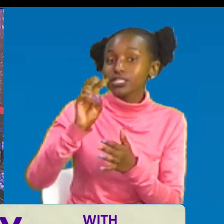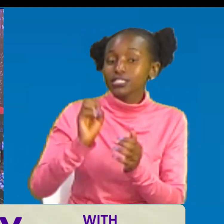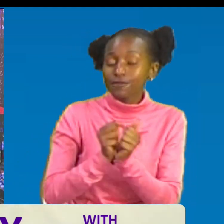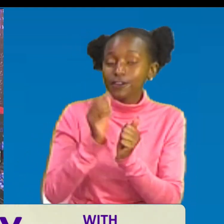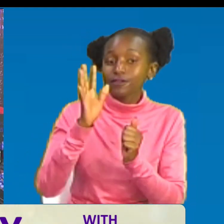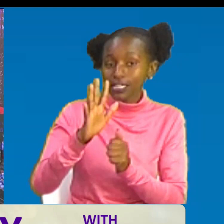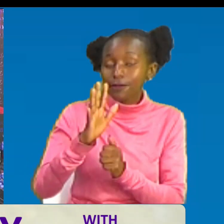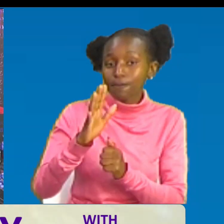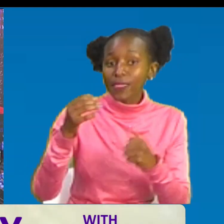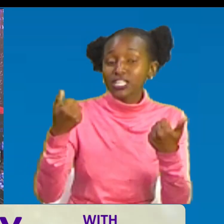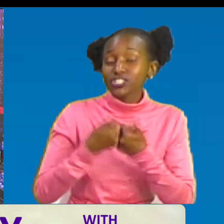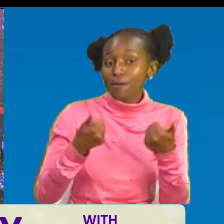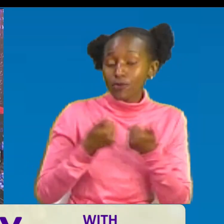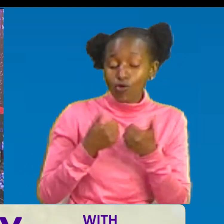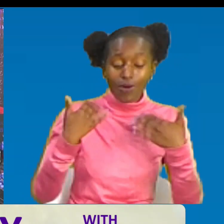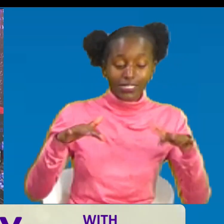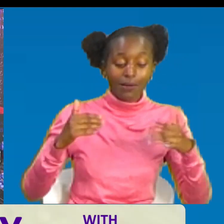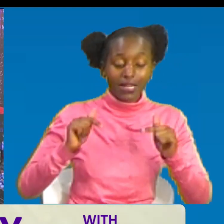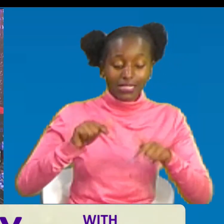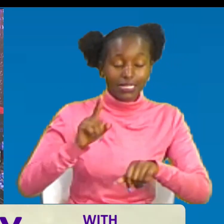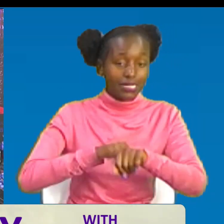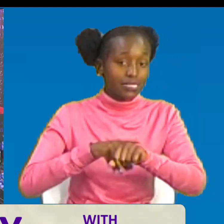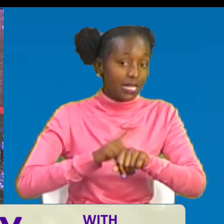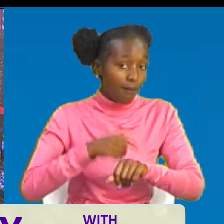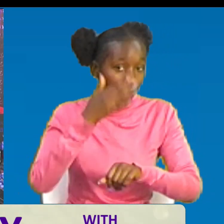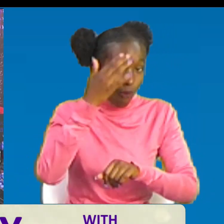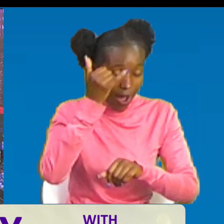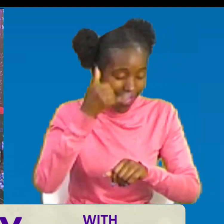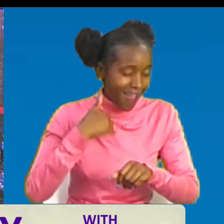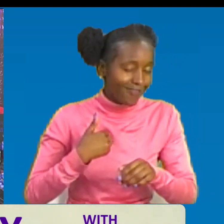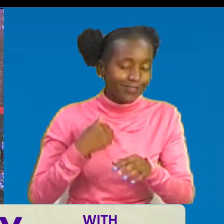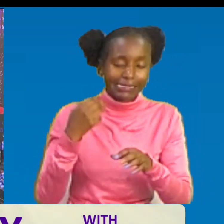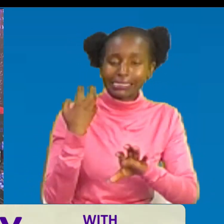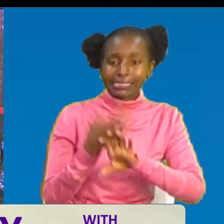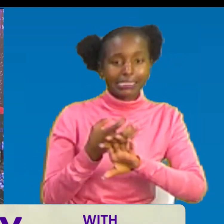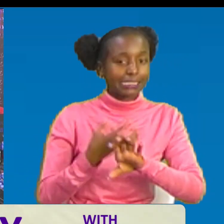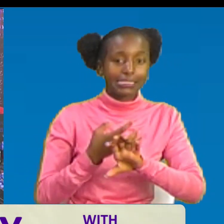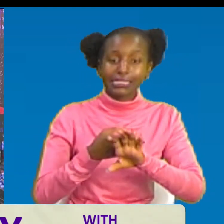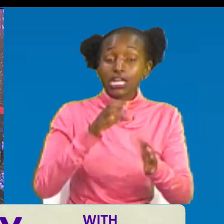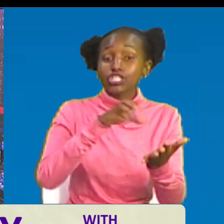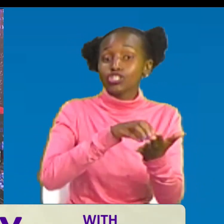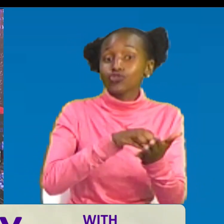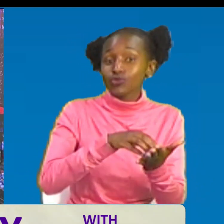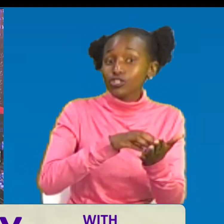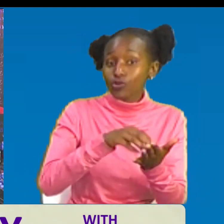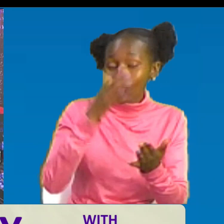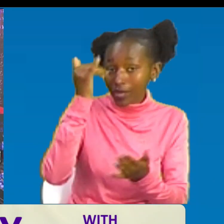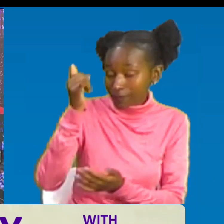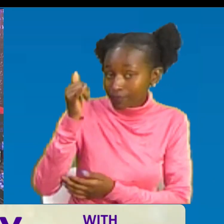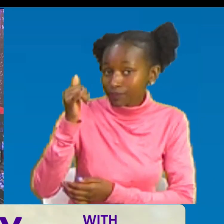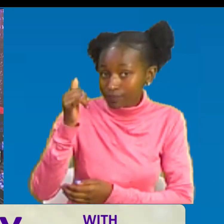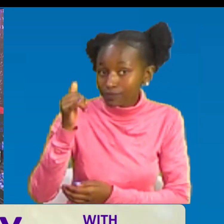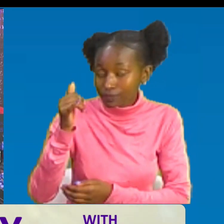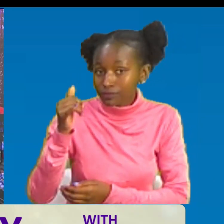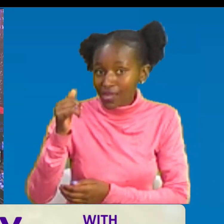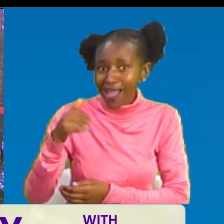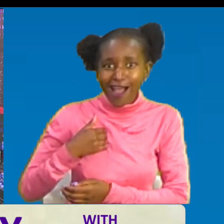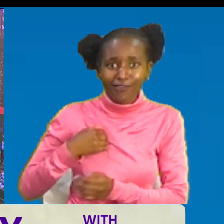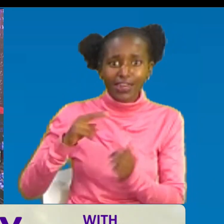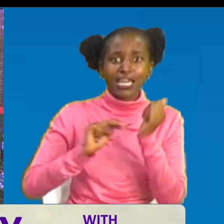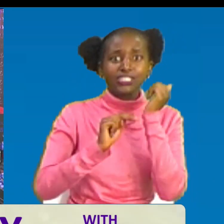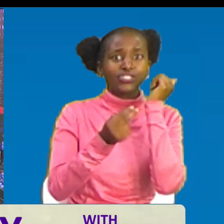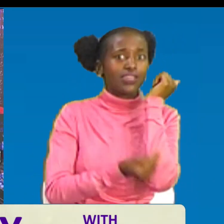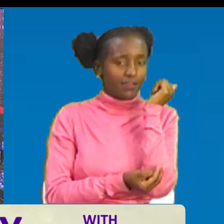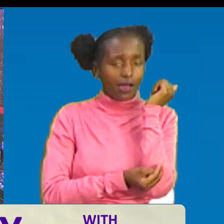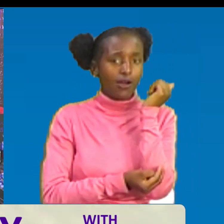Ivory Coast, how they are going to play this one out. It is a tough situation that they have found themselves in. Remember also the likes of Nigeria,